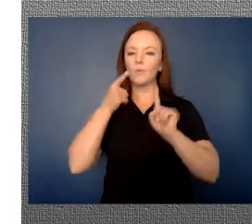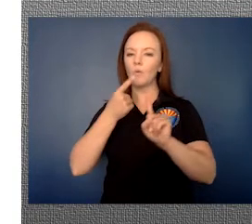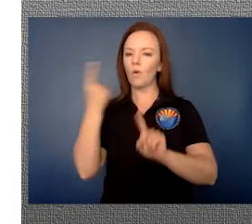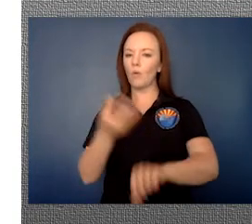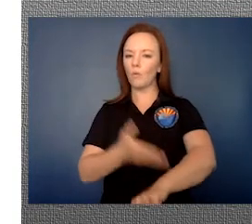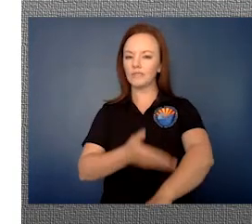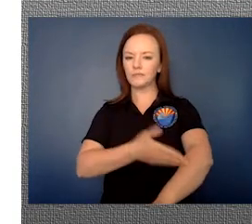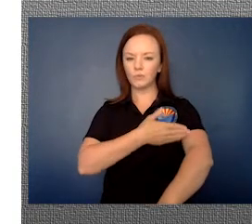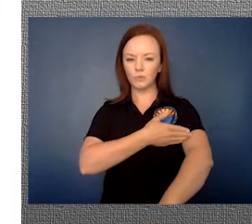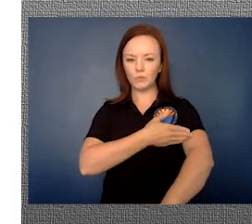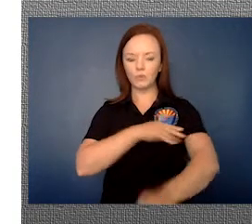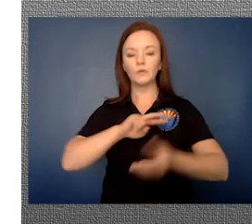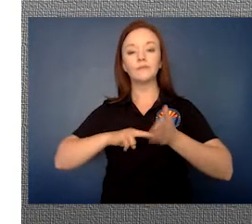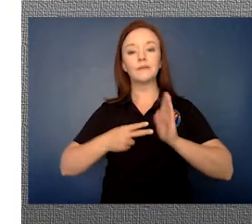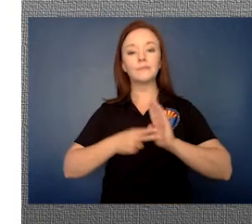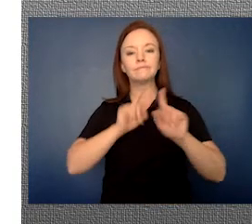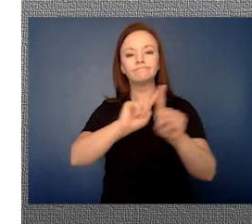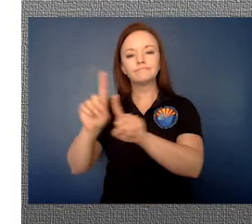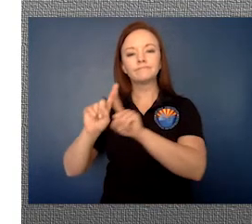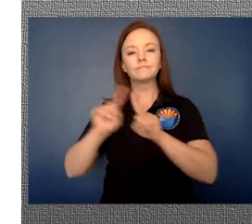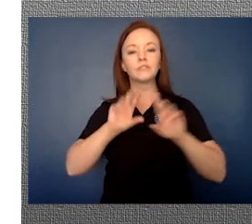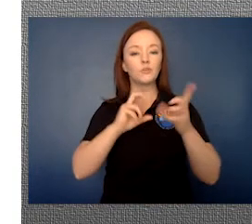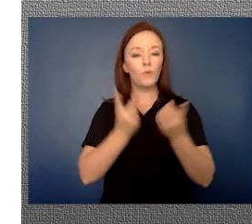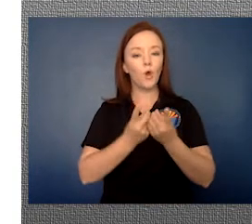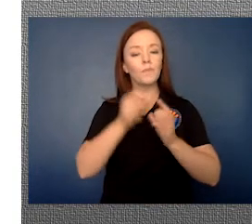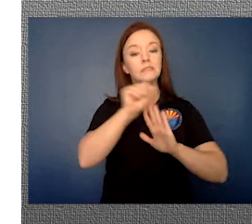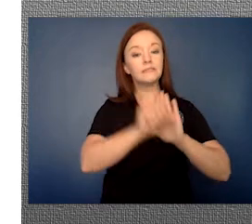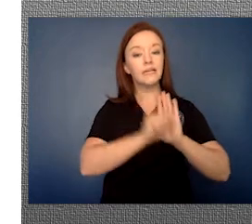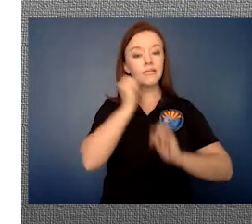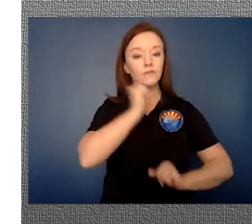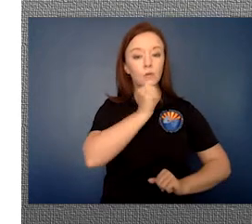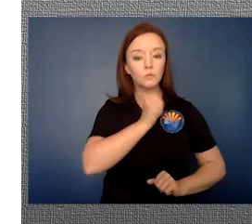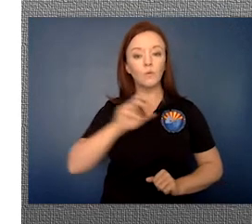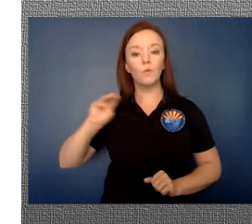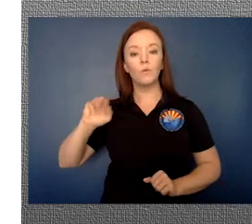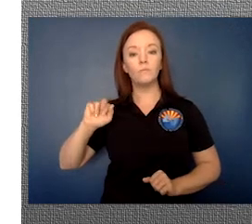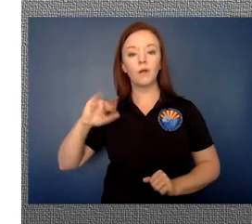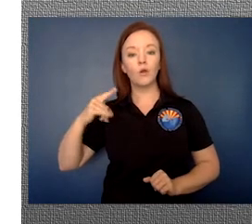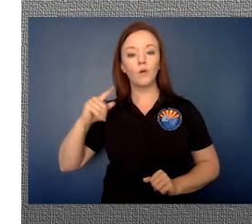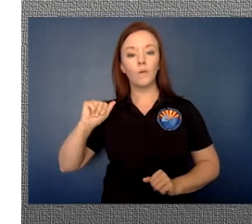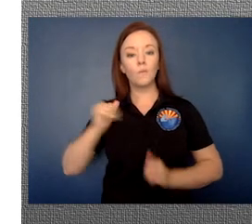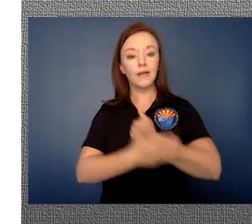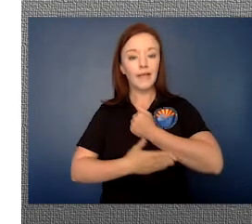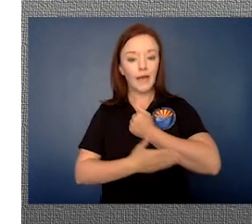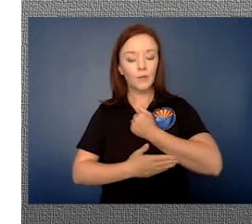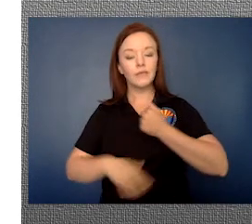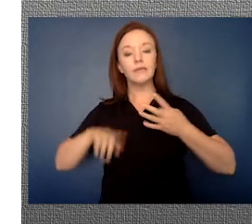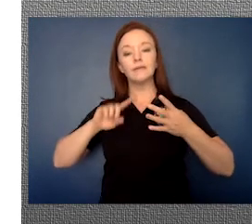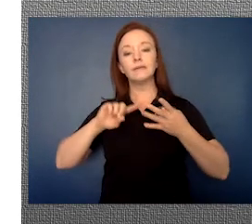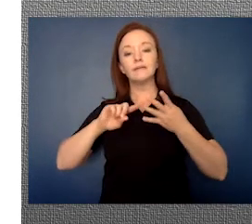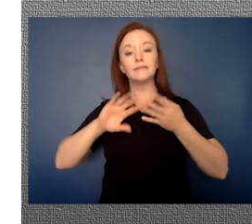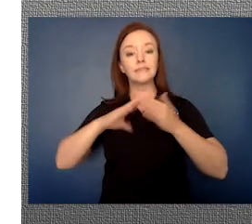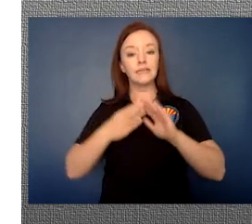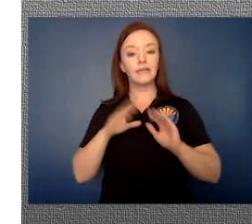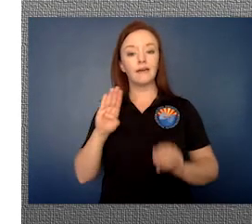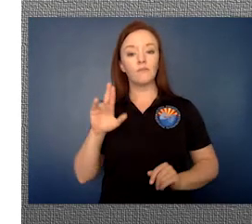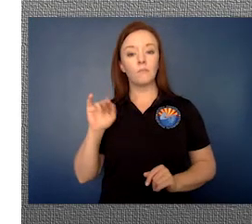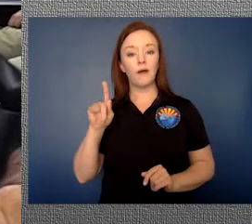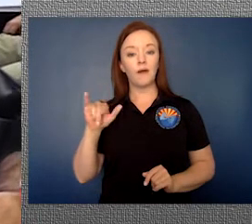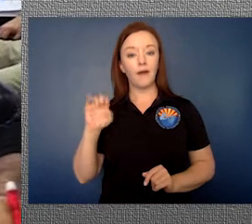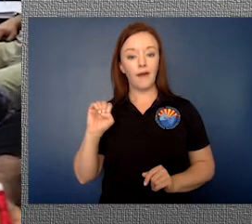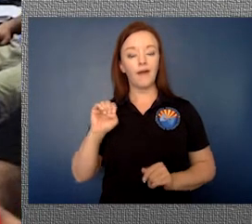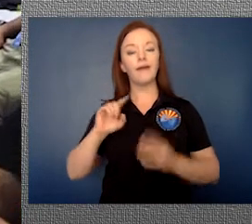process, departments from the state of Arizona, Maricopa County, the city of Buckeye, and Palo Verde annually exercise this